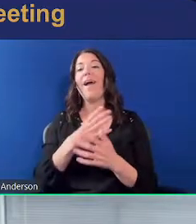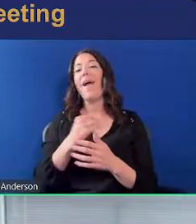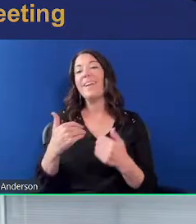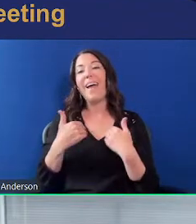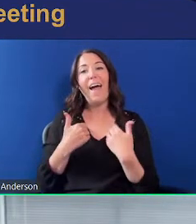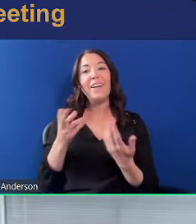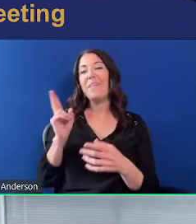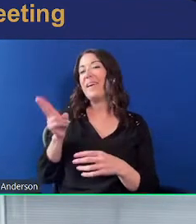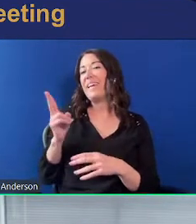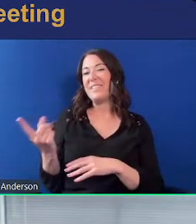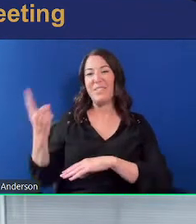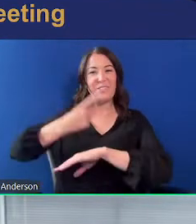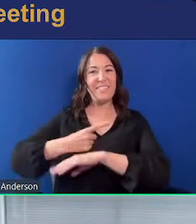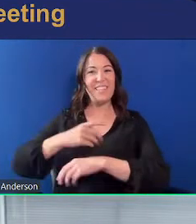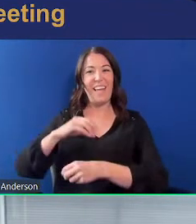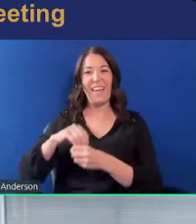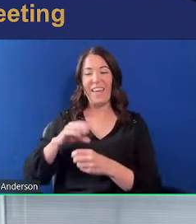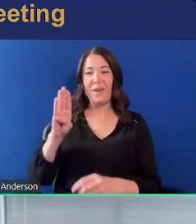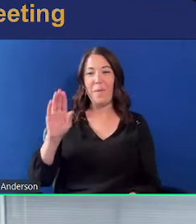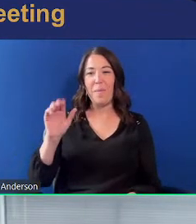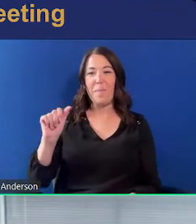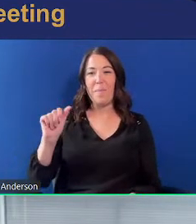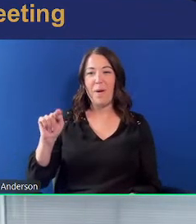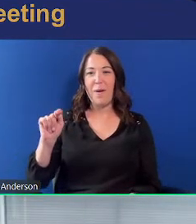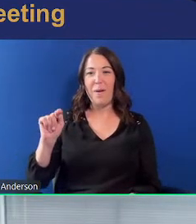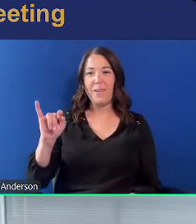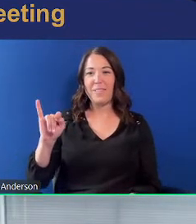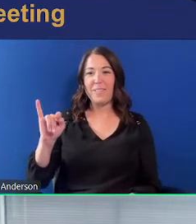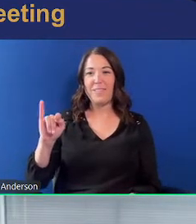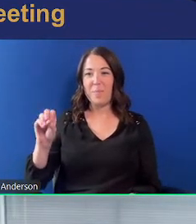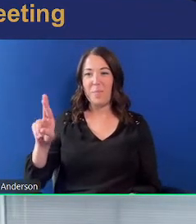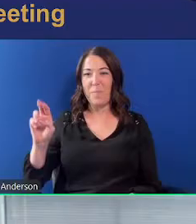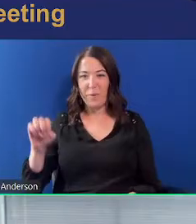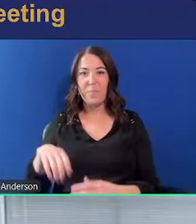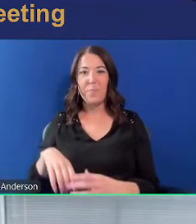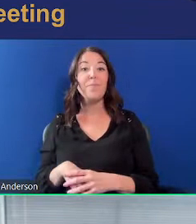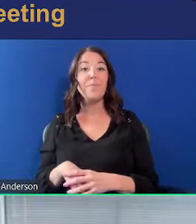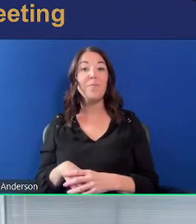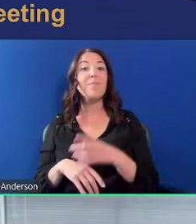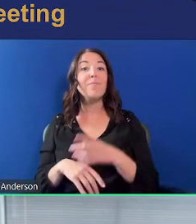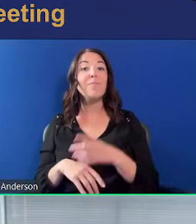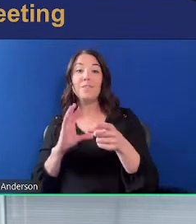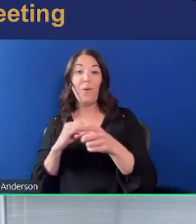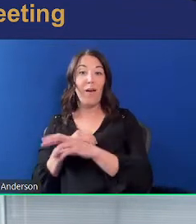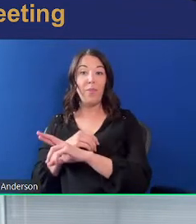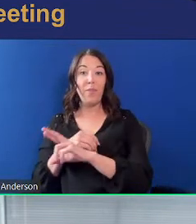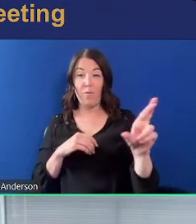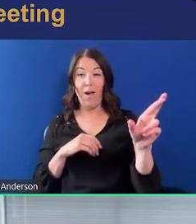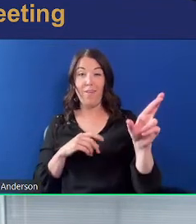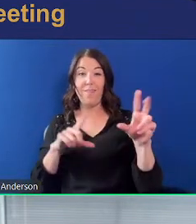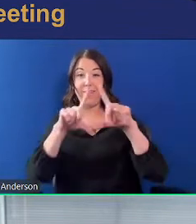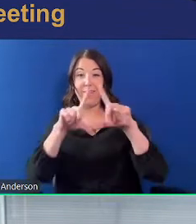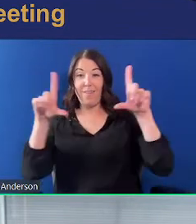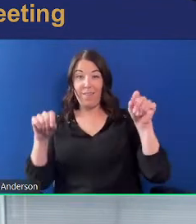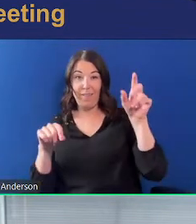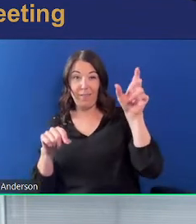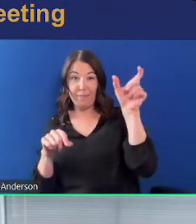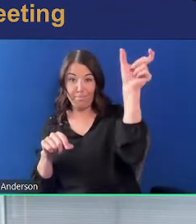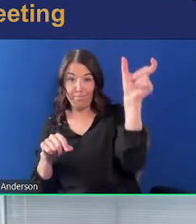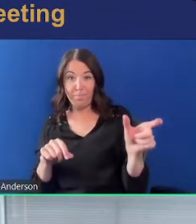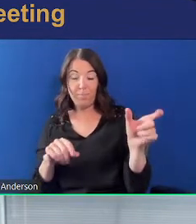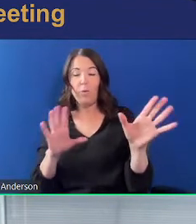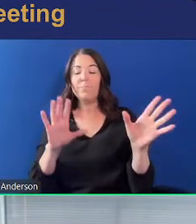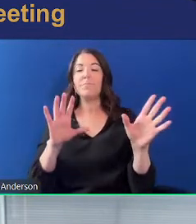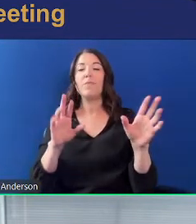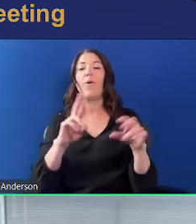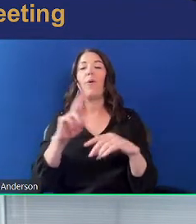day in Baltimore. So on the right of this very colorful slide, we have a picture of some of the